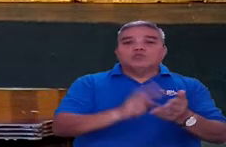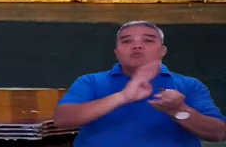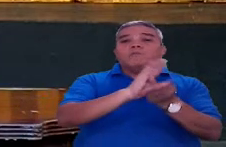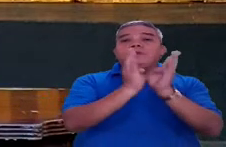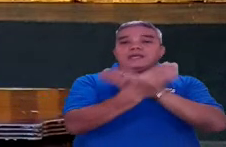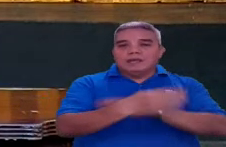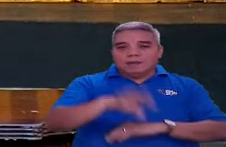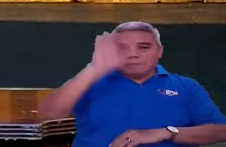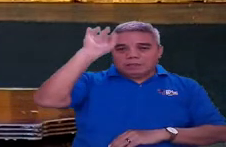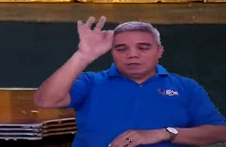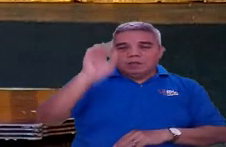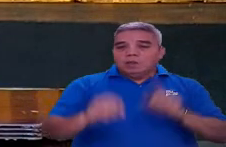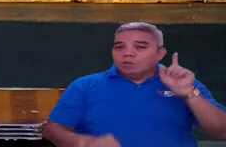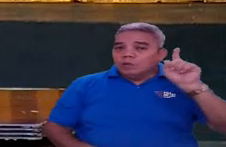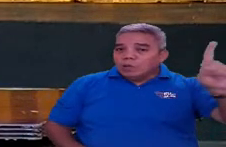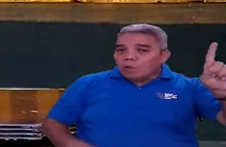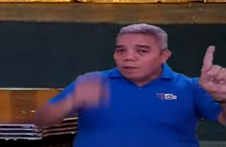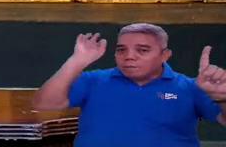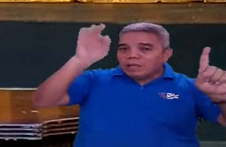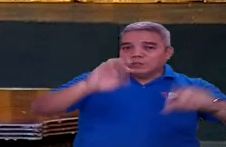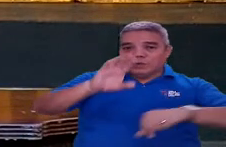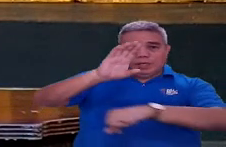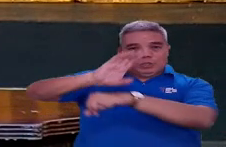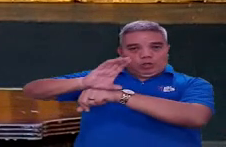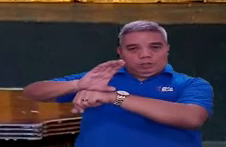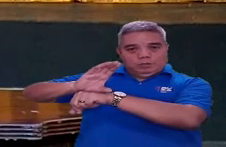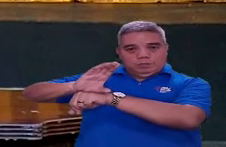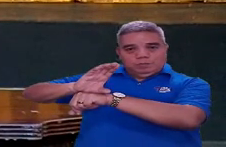pastor. There's only one pastor in the church.